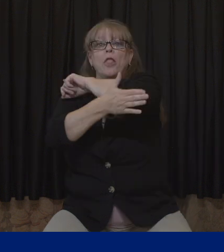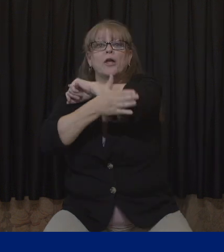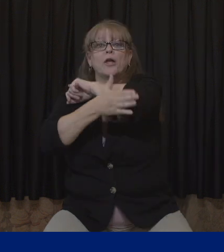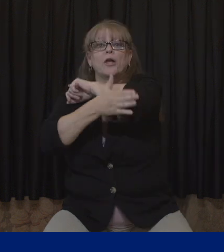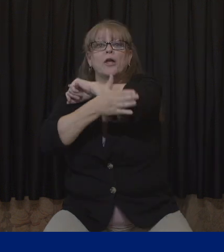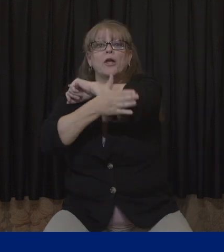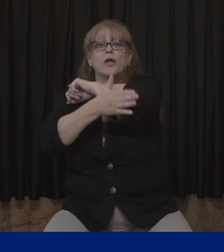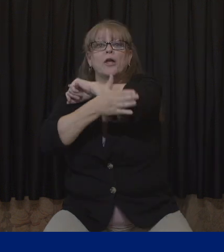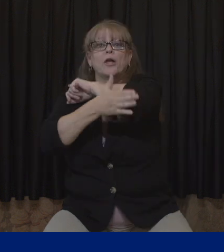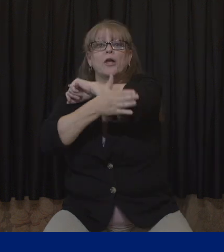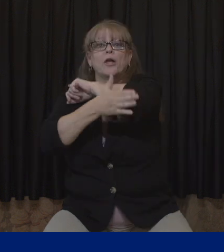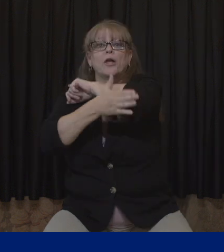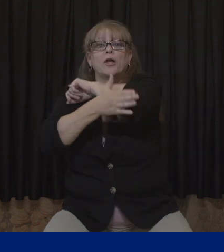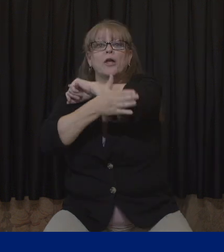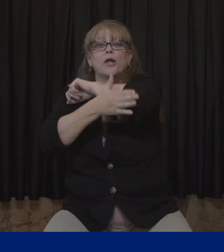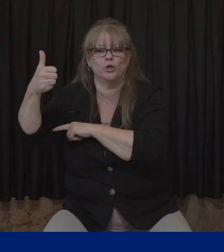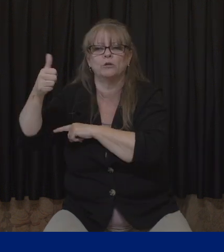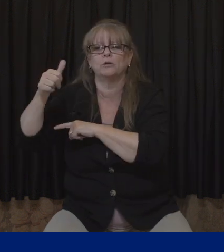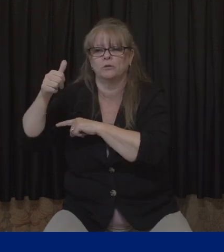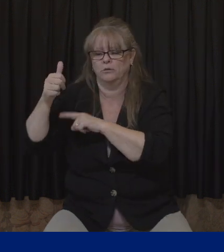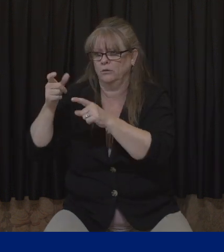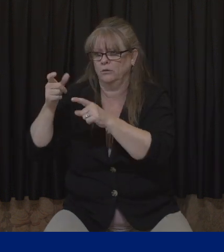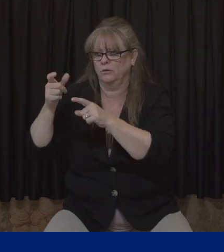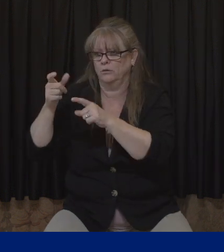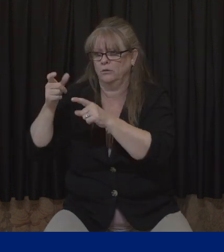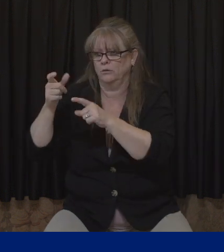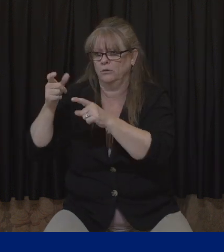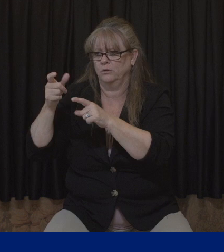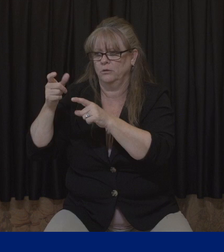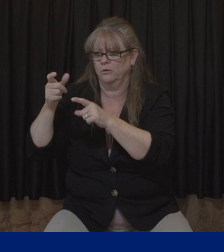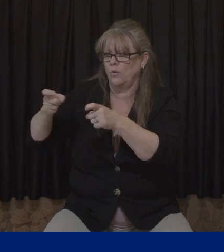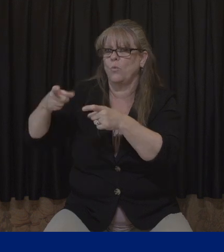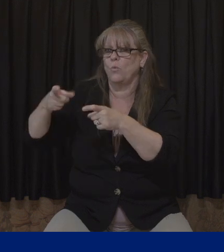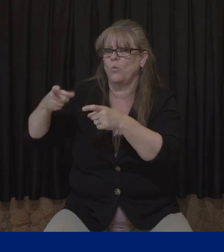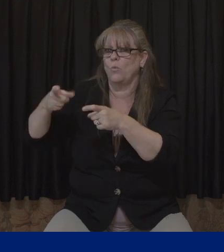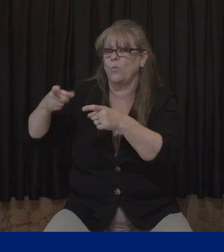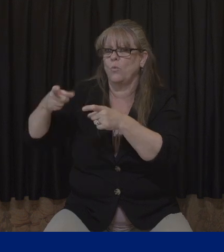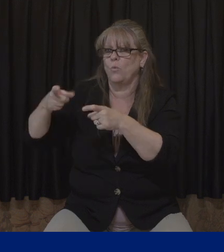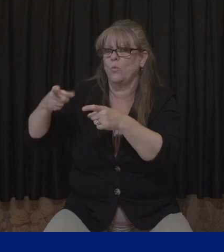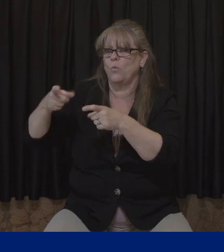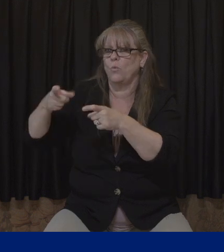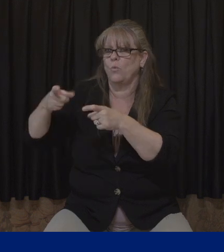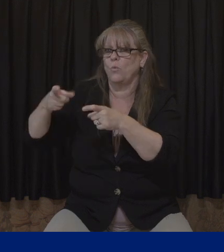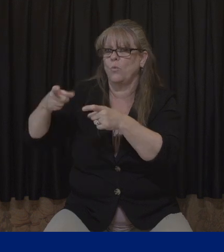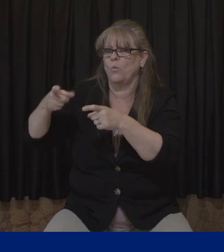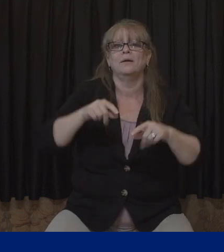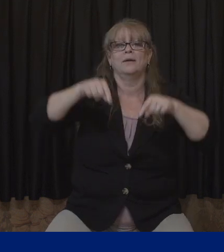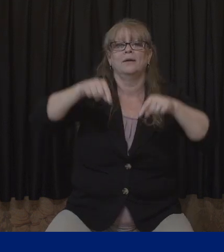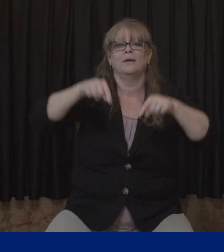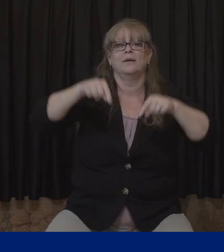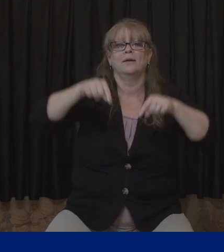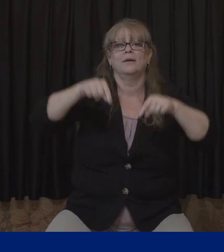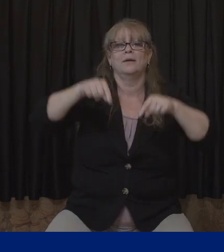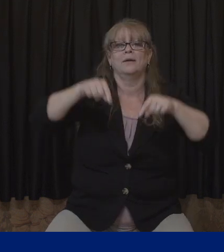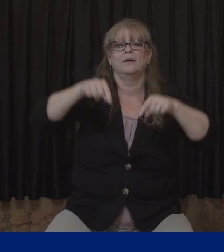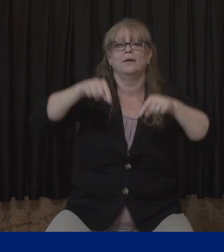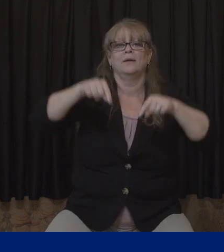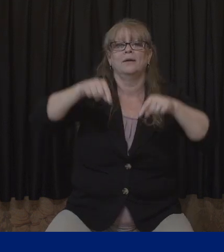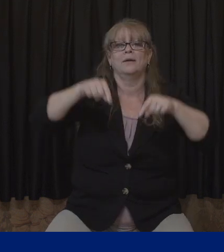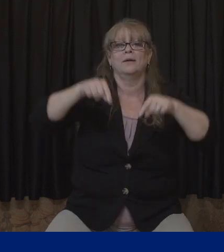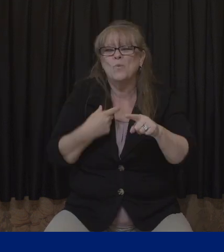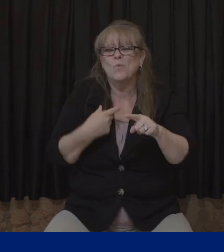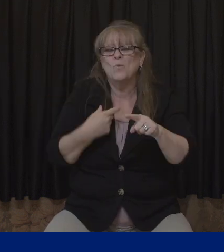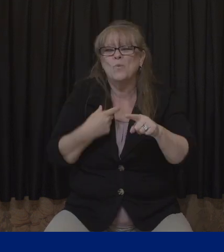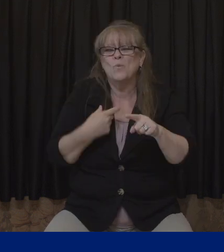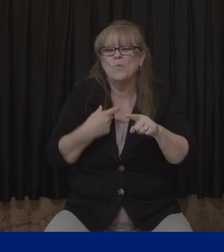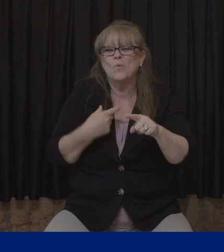drives across our state borders. There was never a goal in the United States to eradicate the virus. It's unrealistic. Maybe small island nations can do it, but